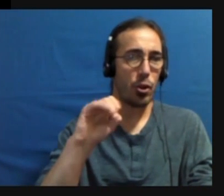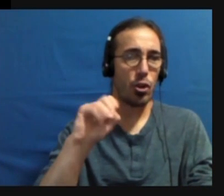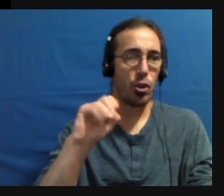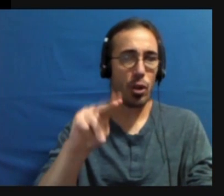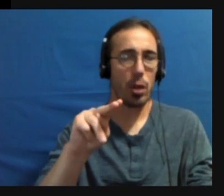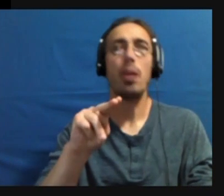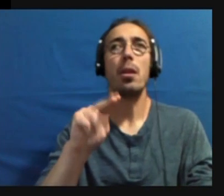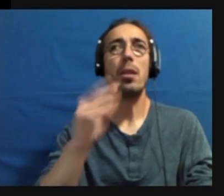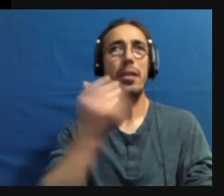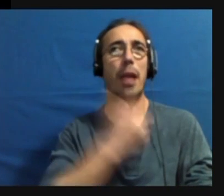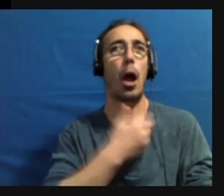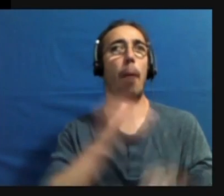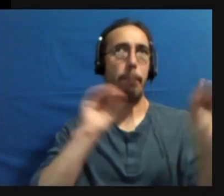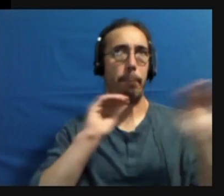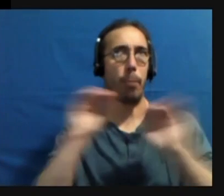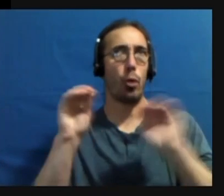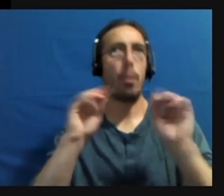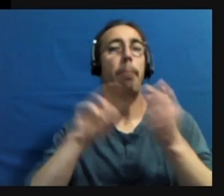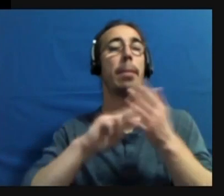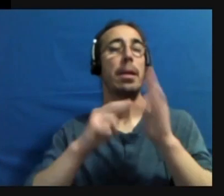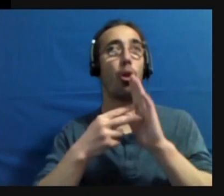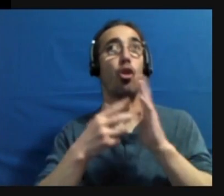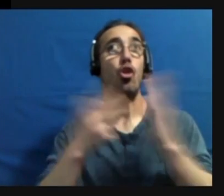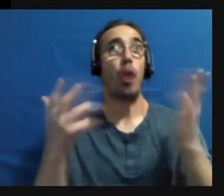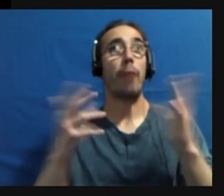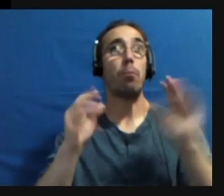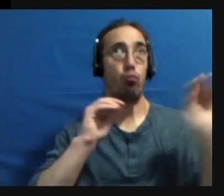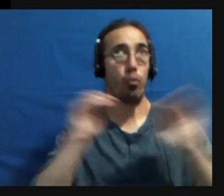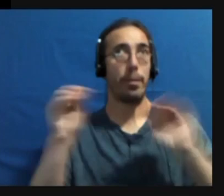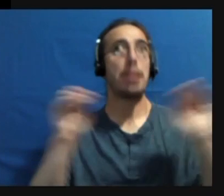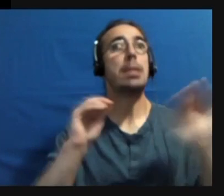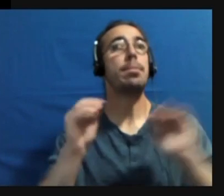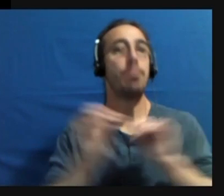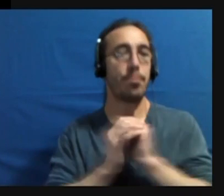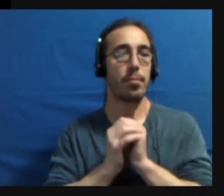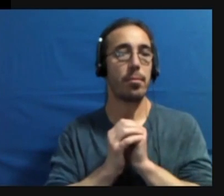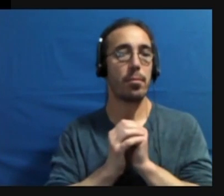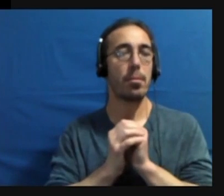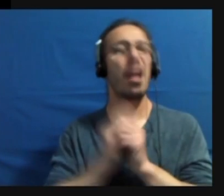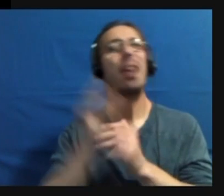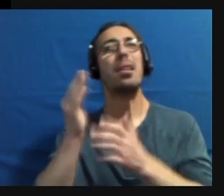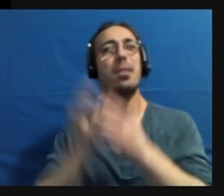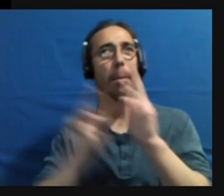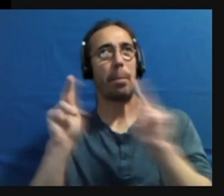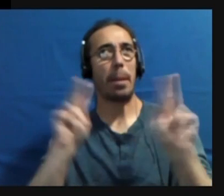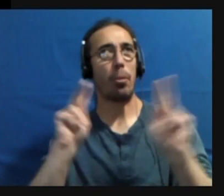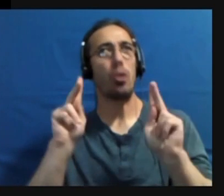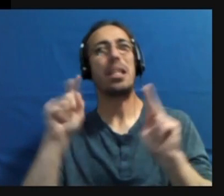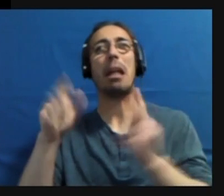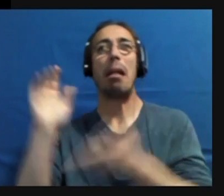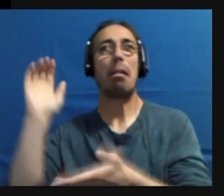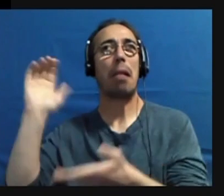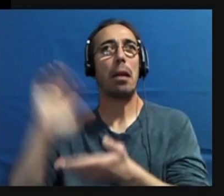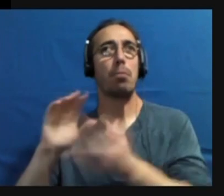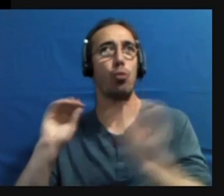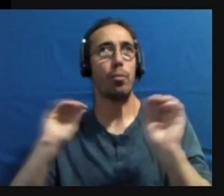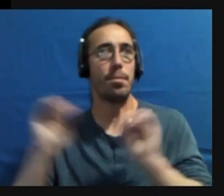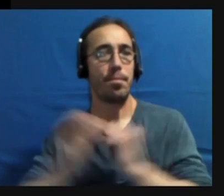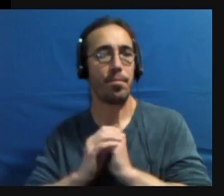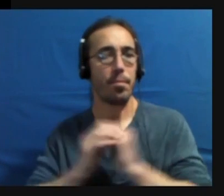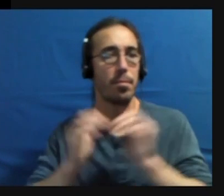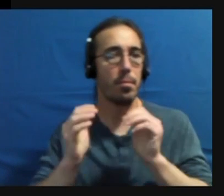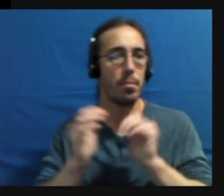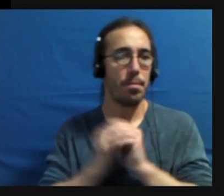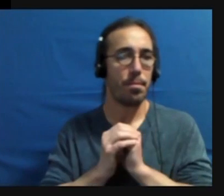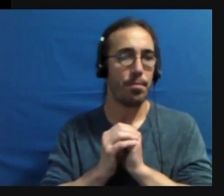this is our movement. So we need a lot of, or some people need a lot of movement, some people need less movement. And the